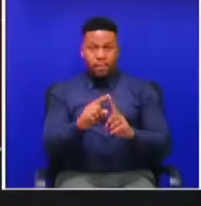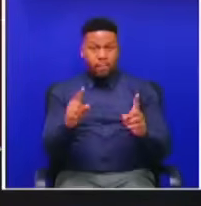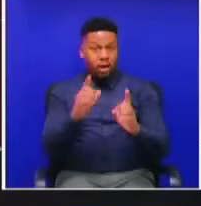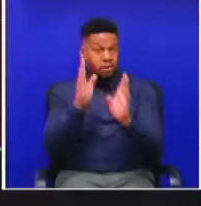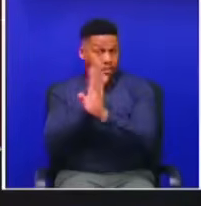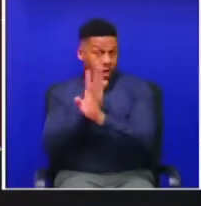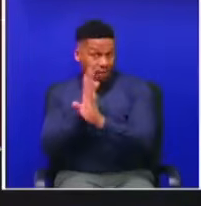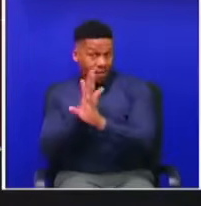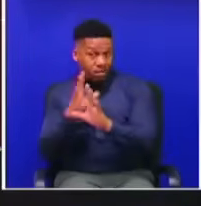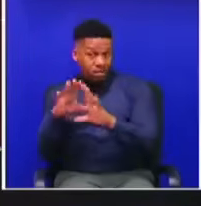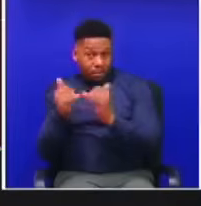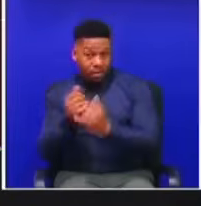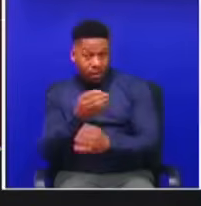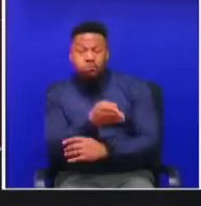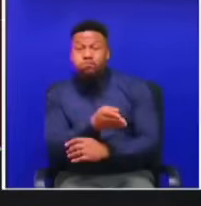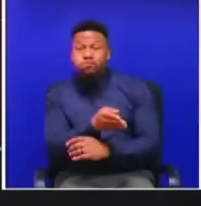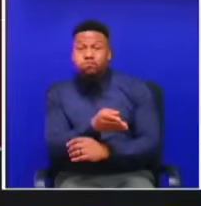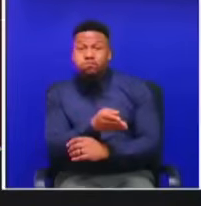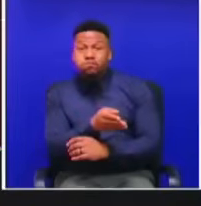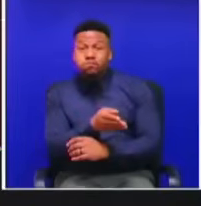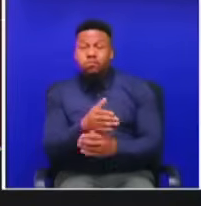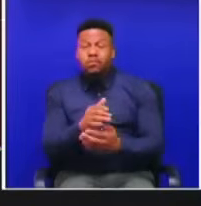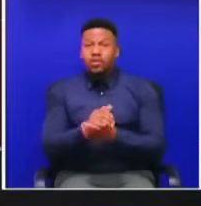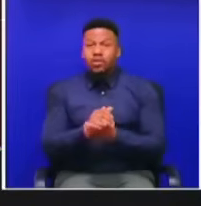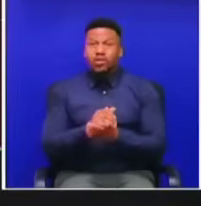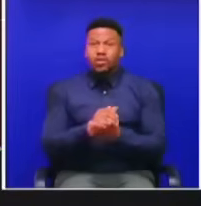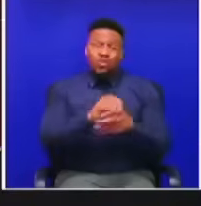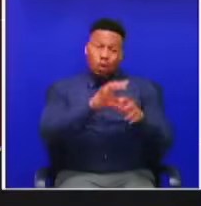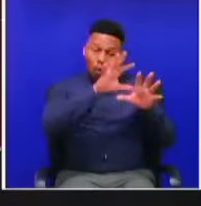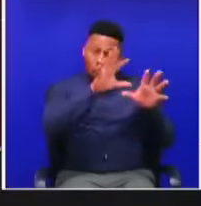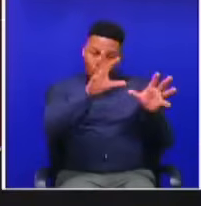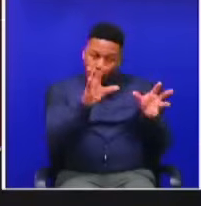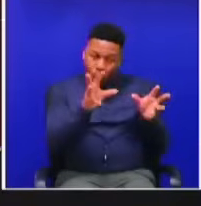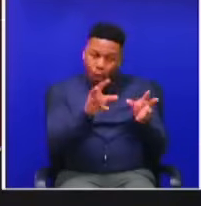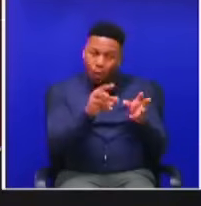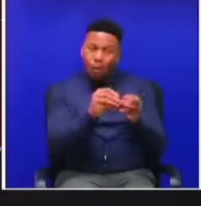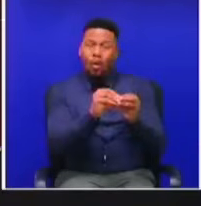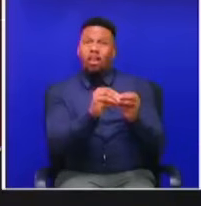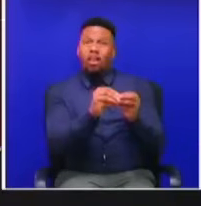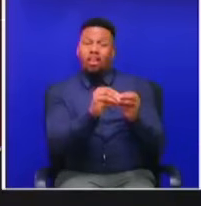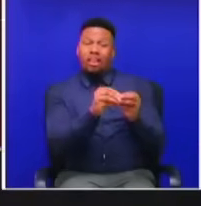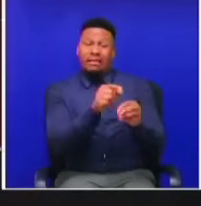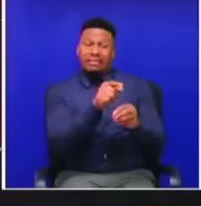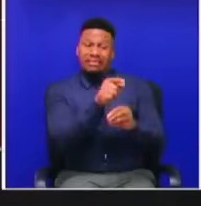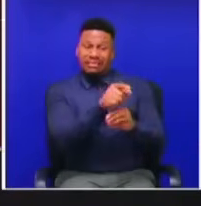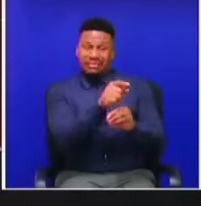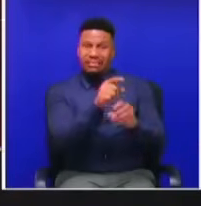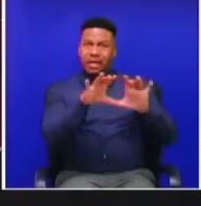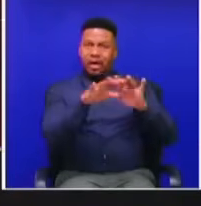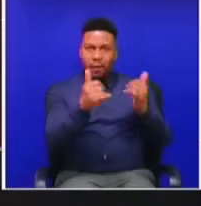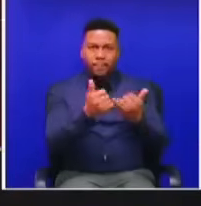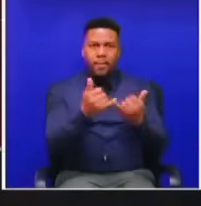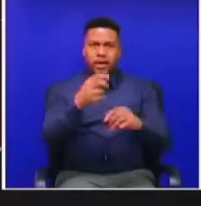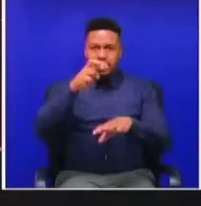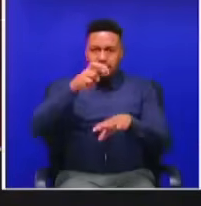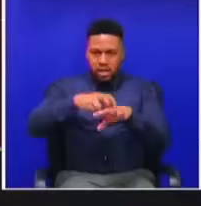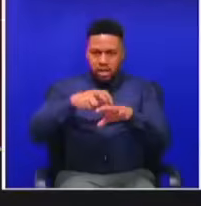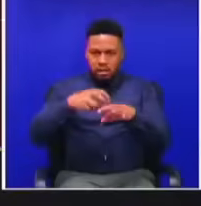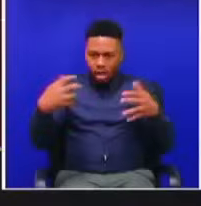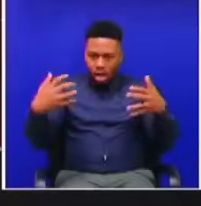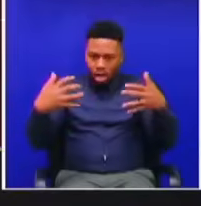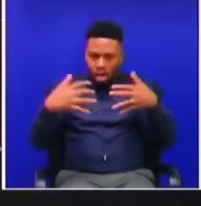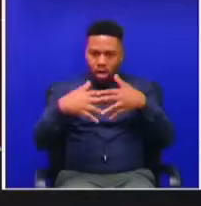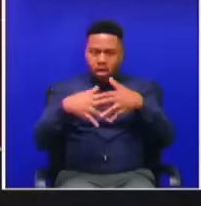banks. So all those entities now need to be properly synchronized to ensure